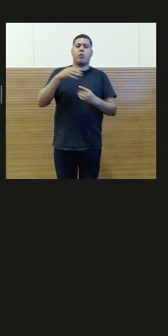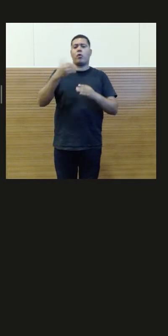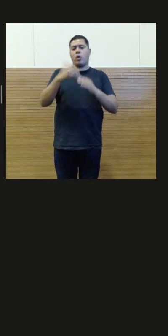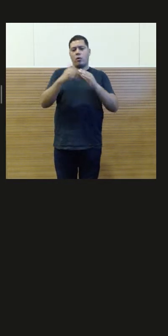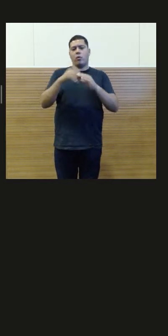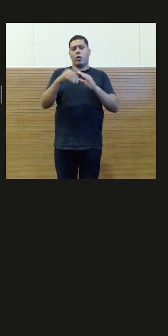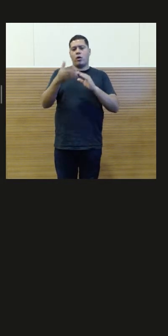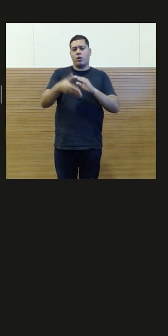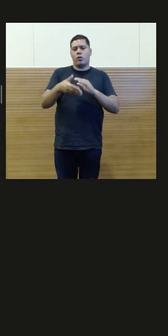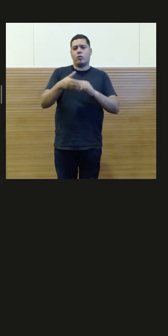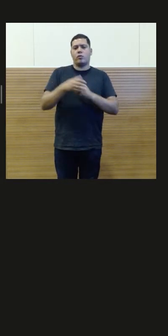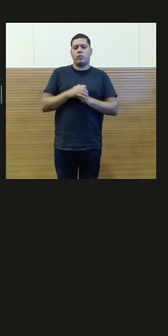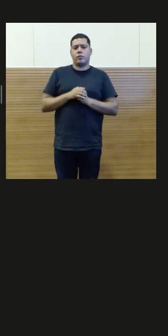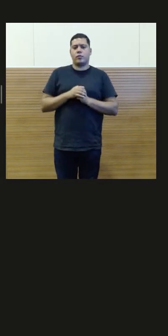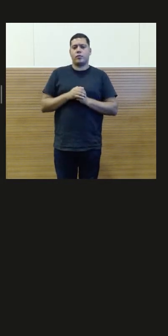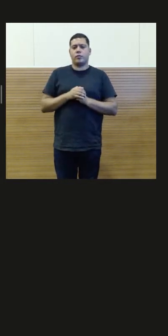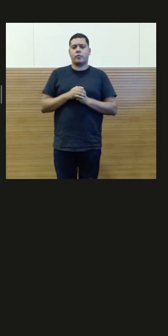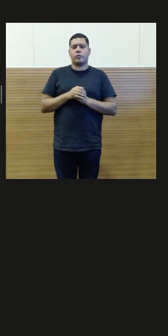jeffreycannon1@gmail.com. Thank you.